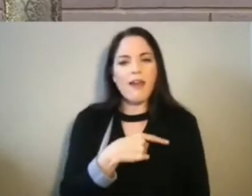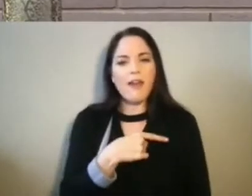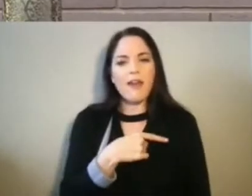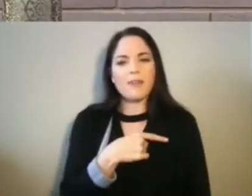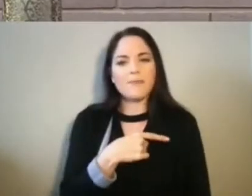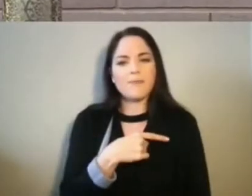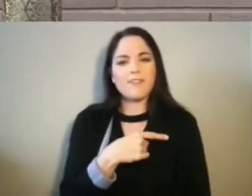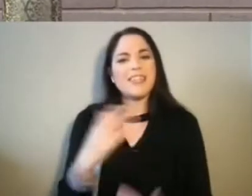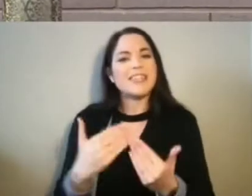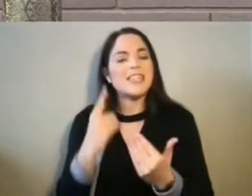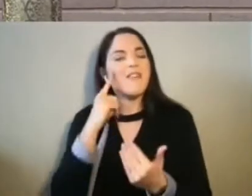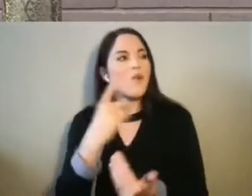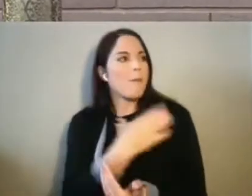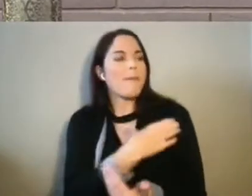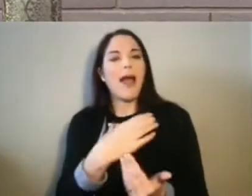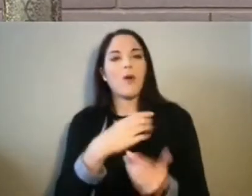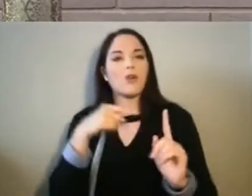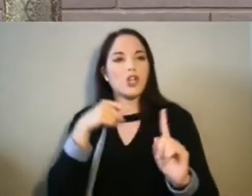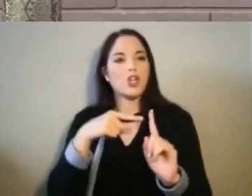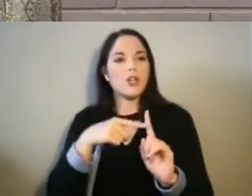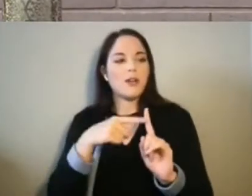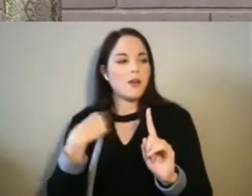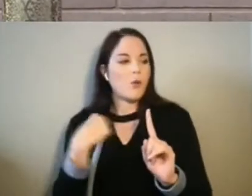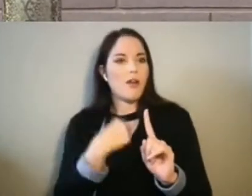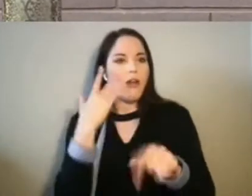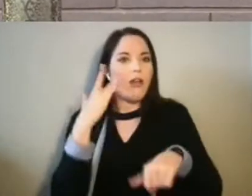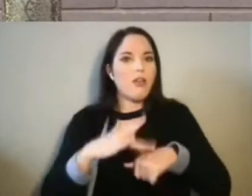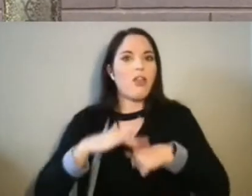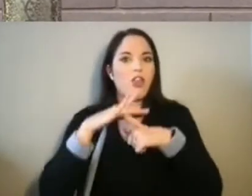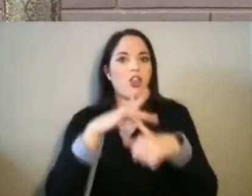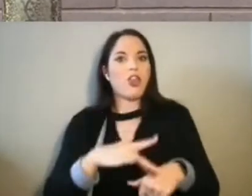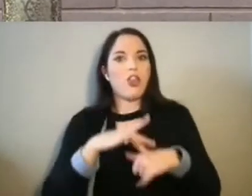true and compassionate power.